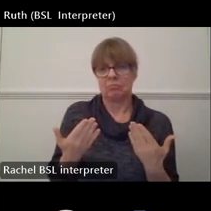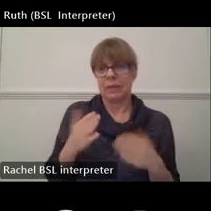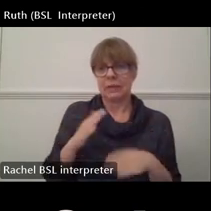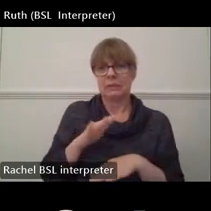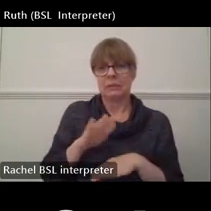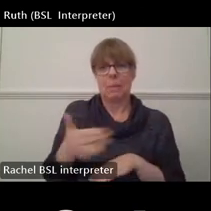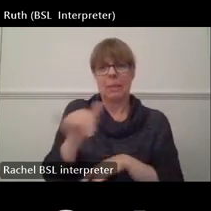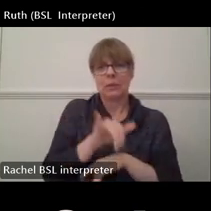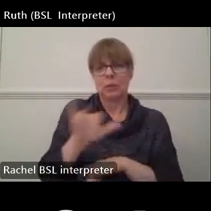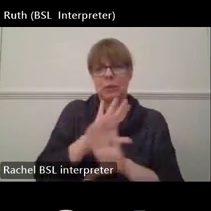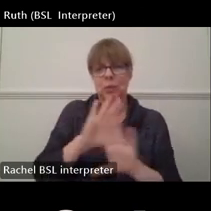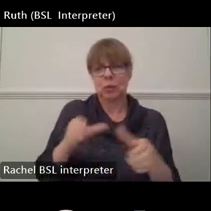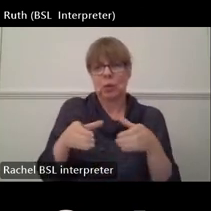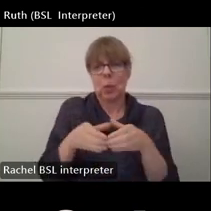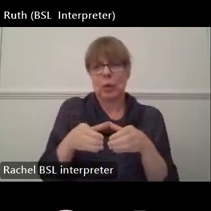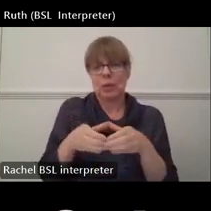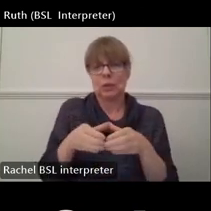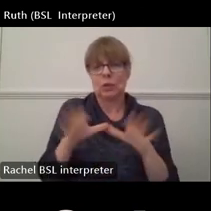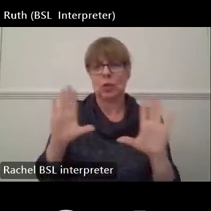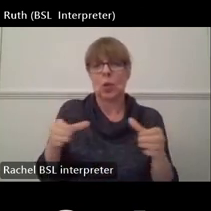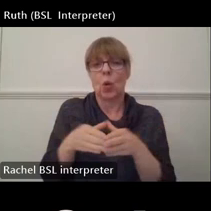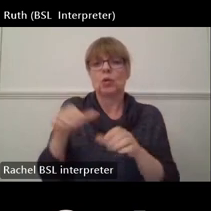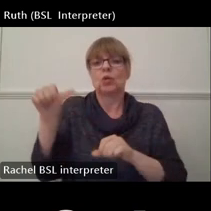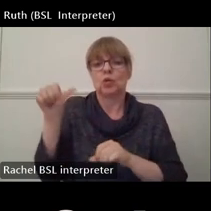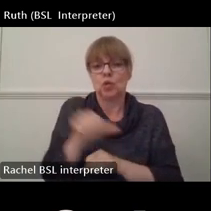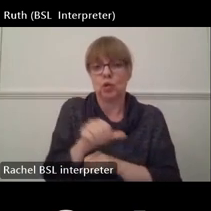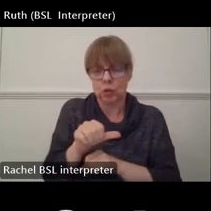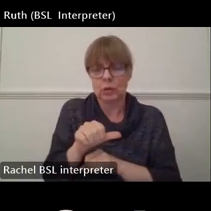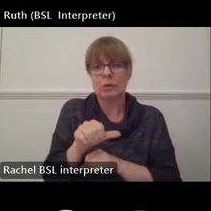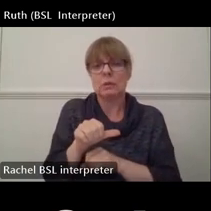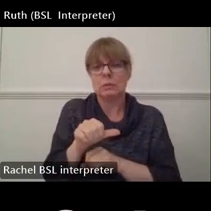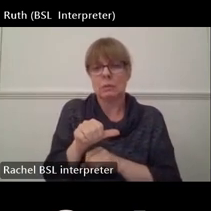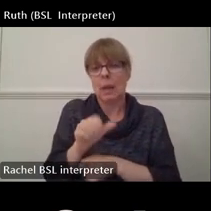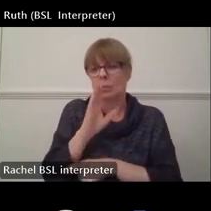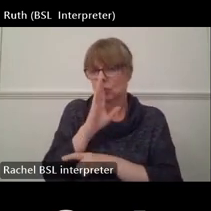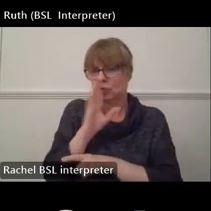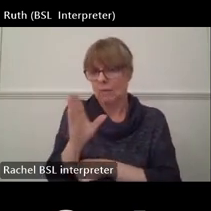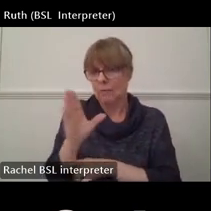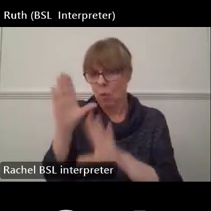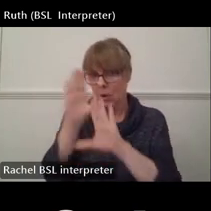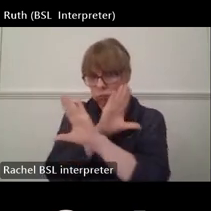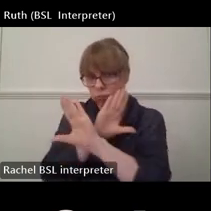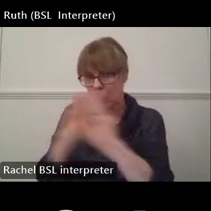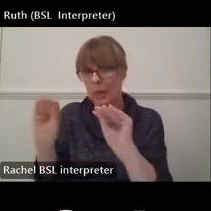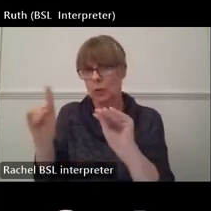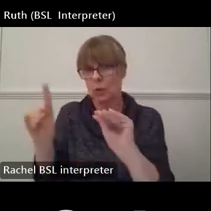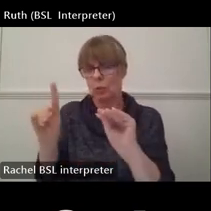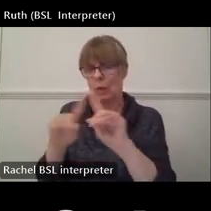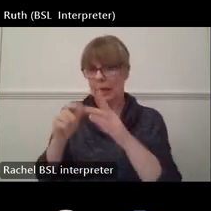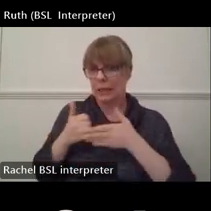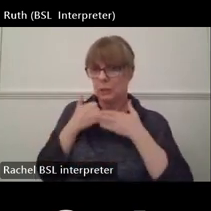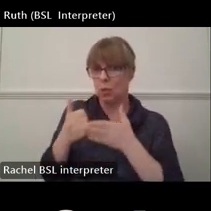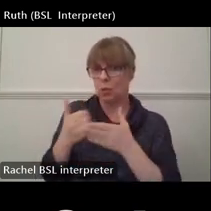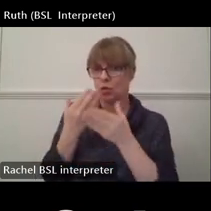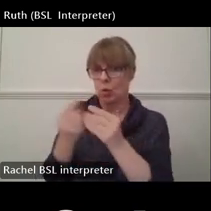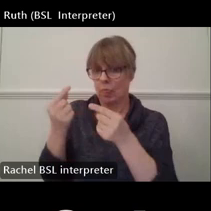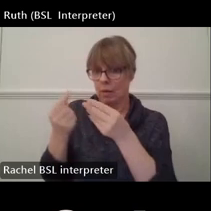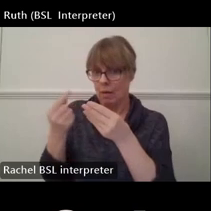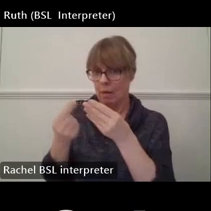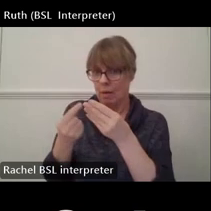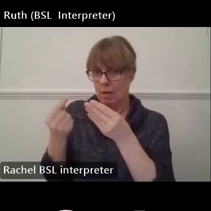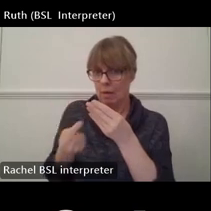the organization should be able to tell or to expressively say, this is what I can support you with, this is